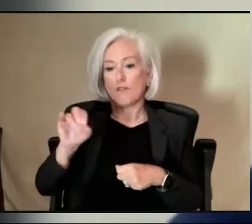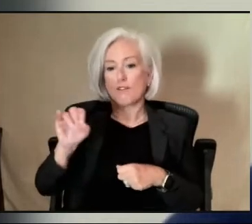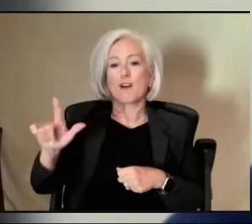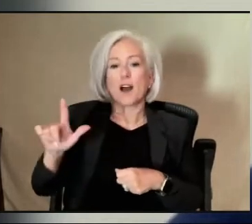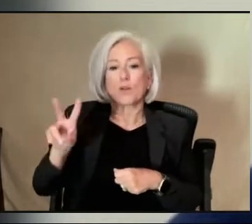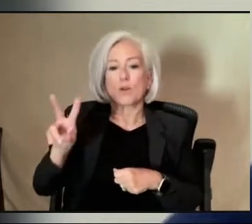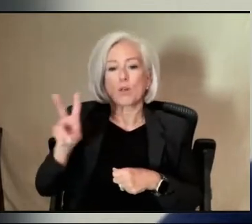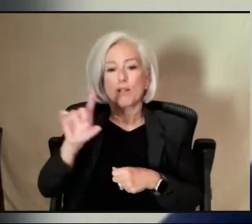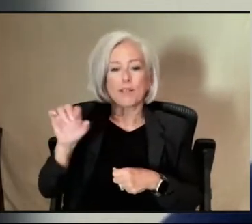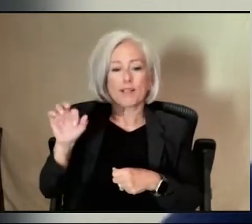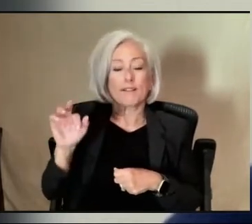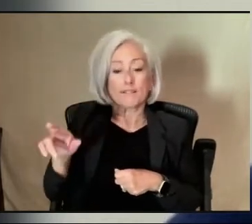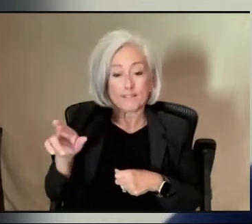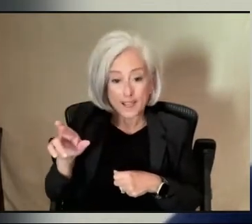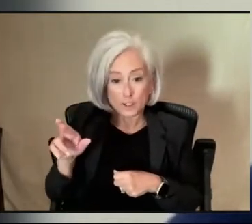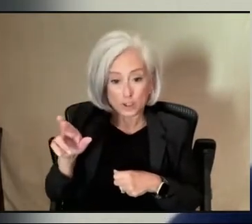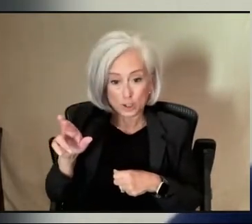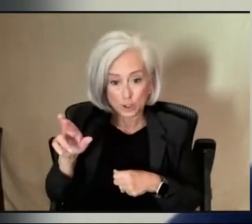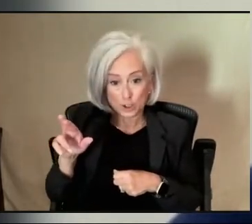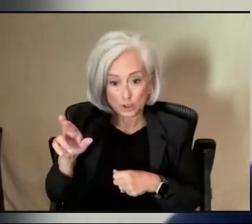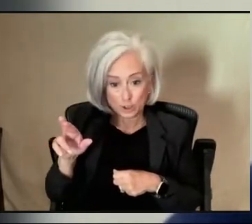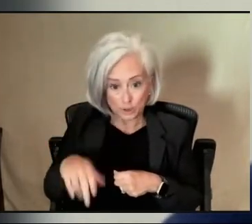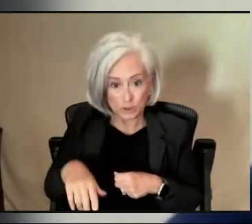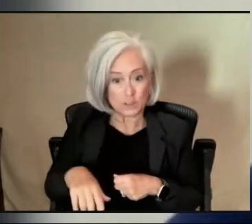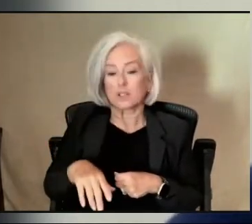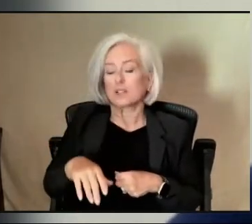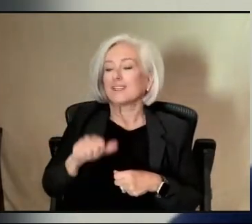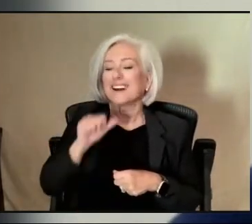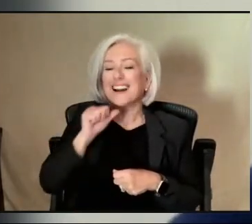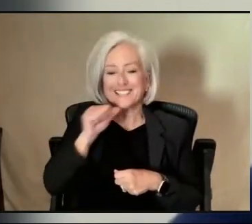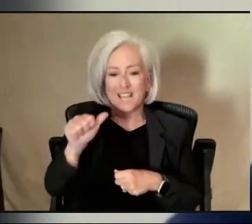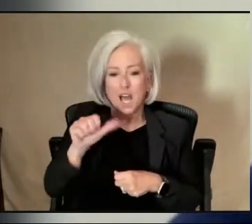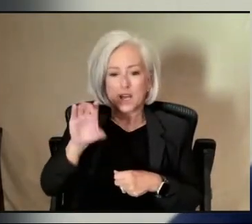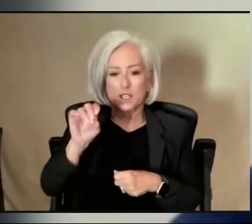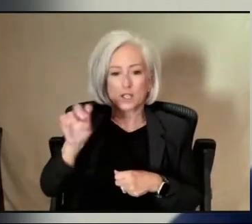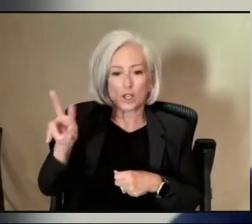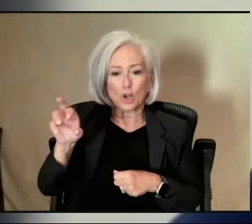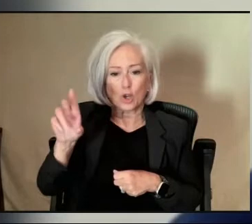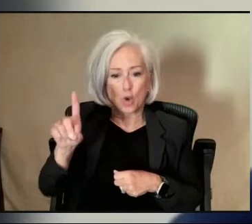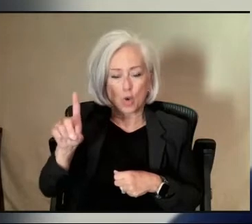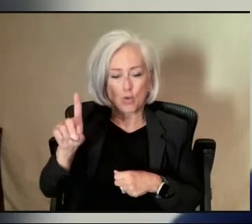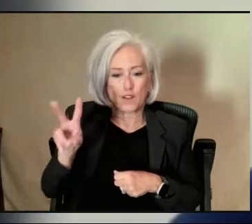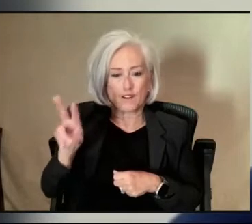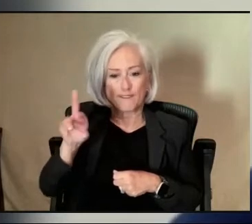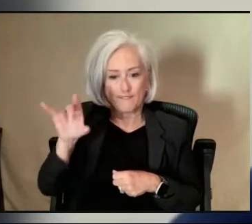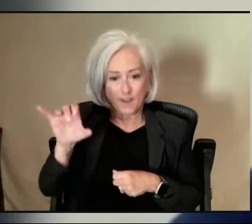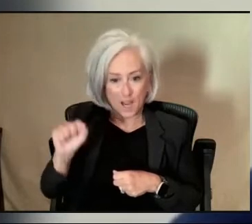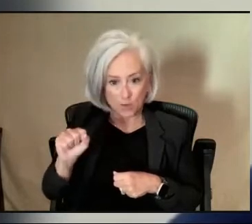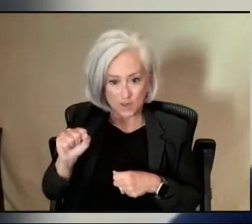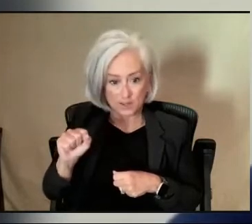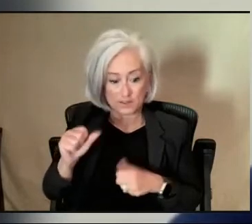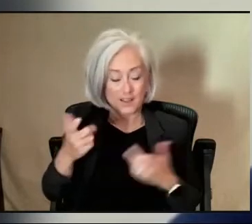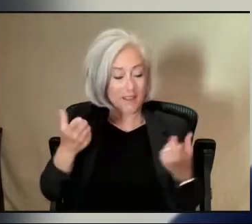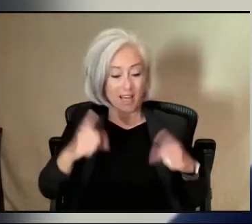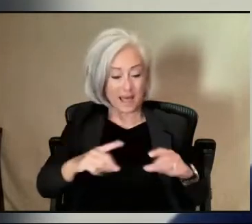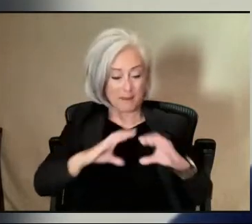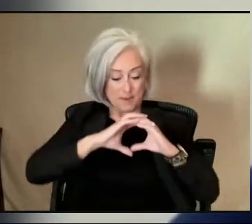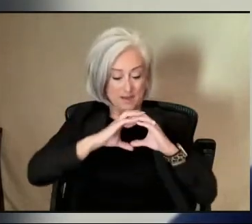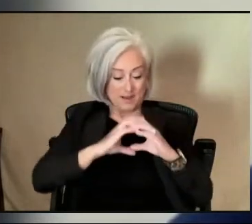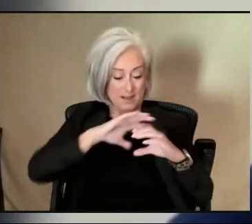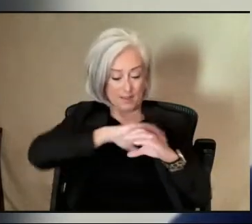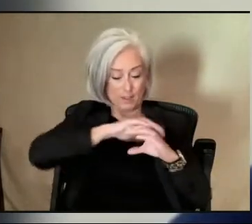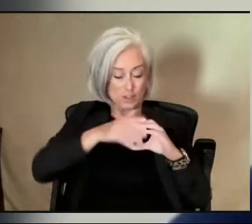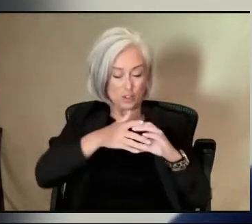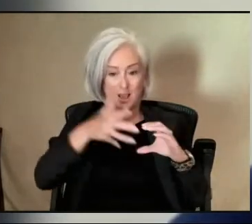vaccines, a non-SARS-CoV-2, a non-COVID virus, that the shell's been left alone, but the internal machinery has